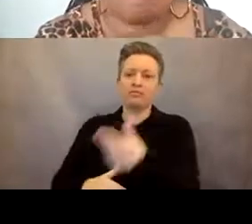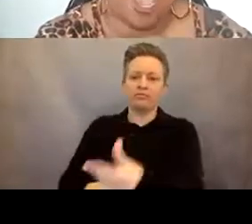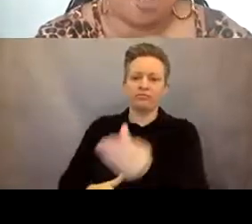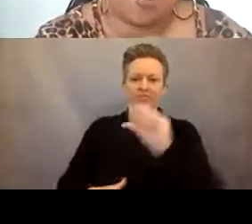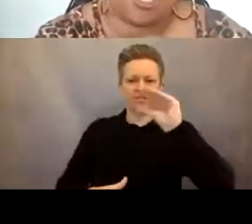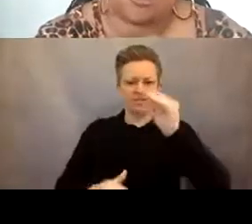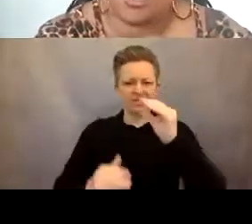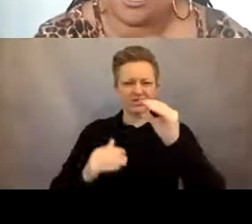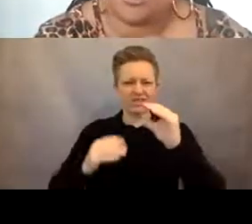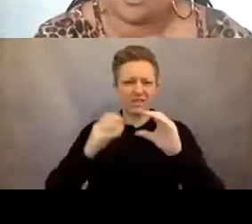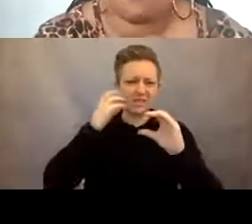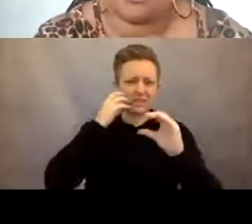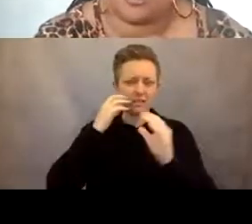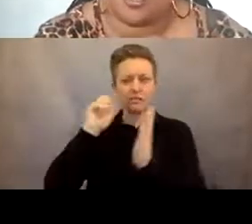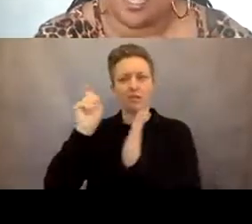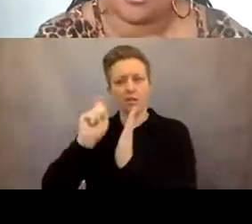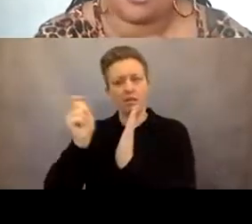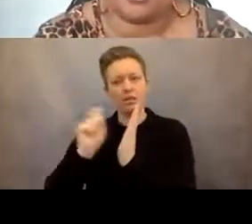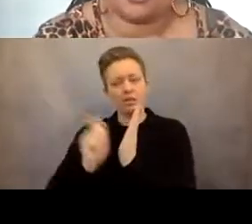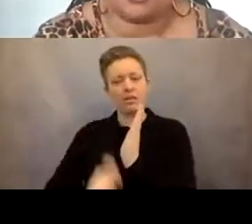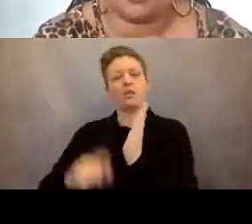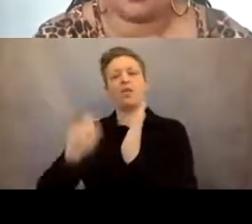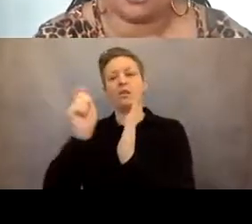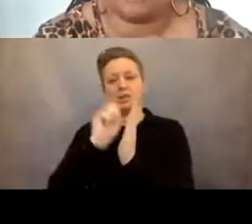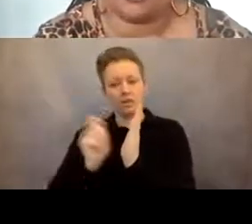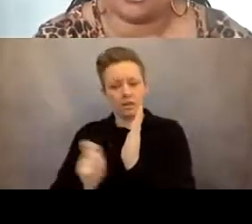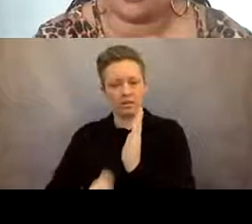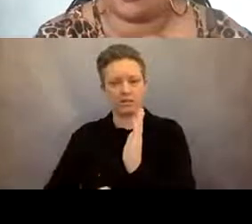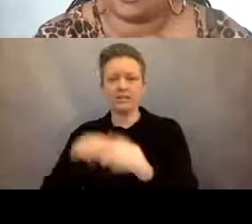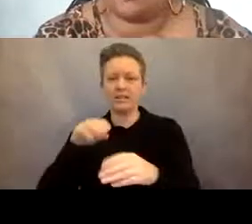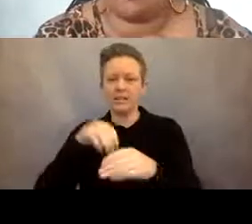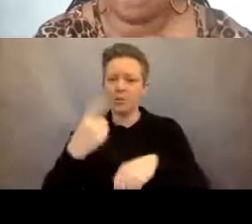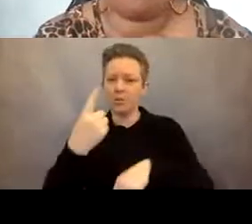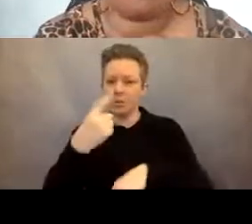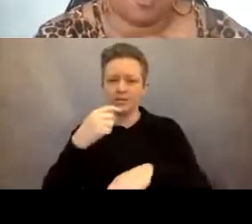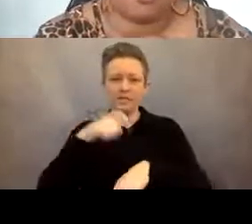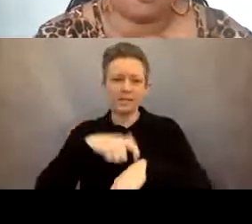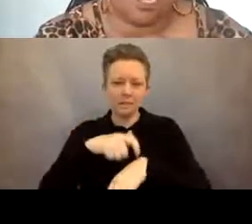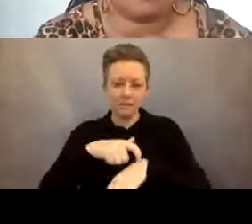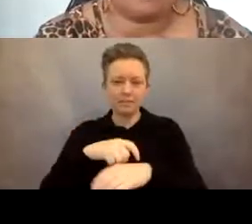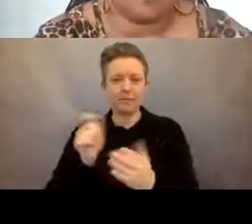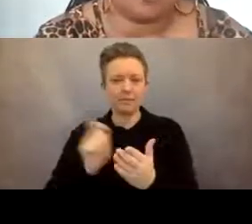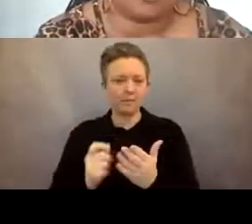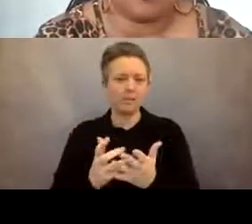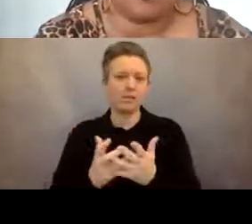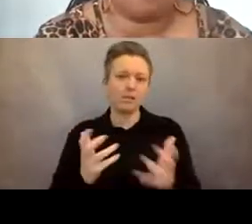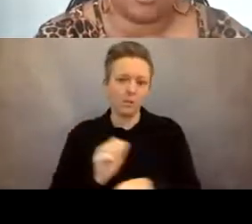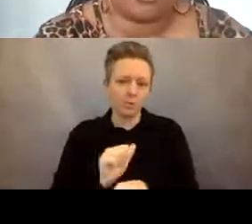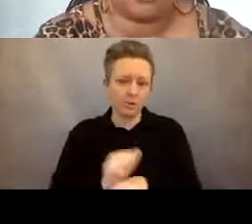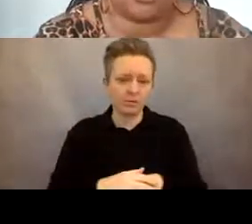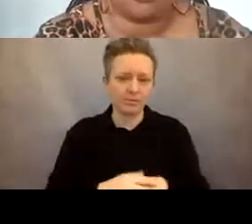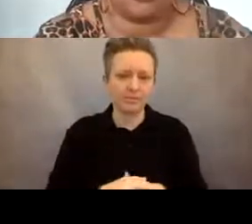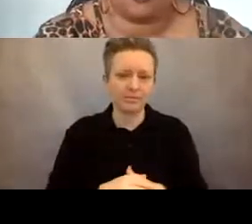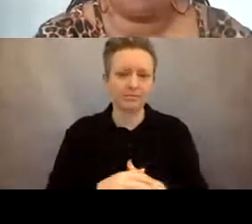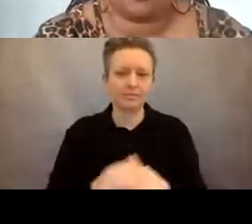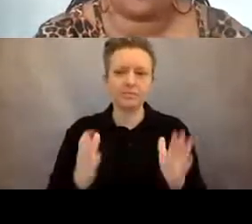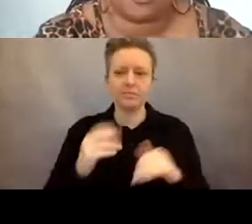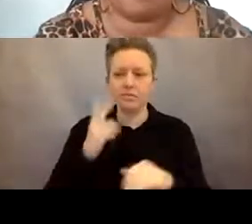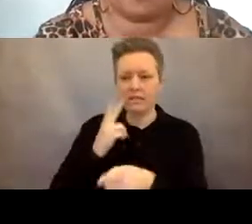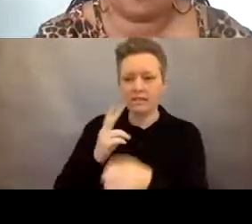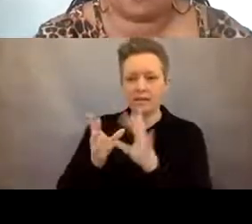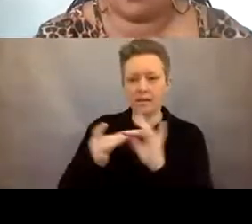providers have power and often access to certain services, you have to provide a lot of invasive information.